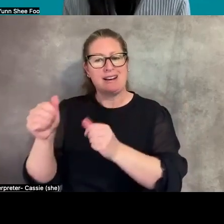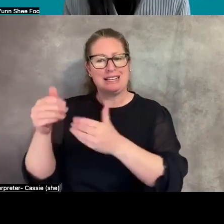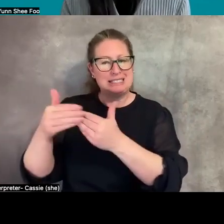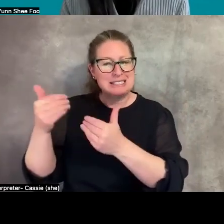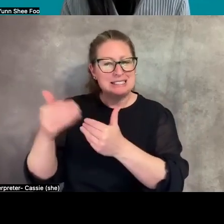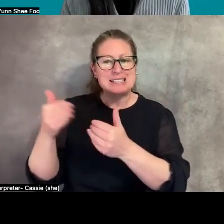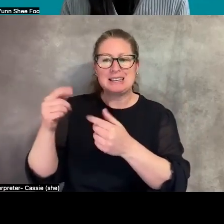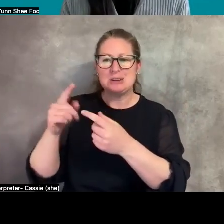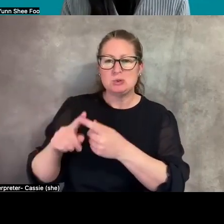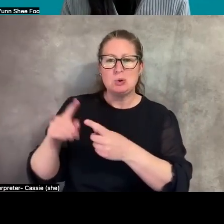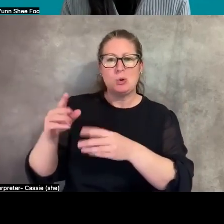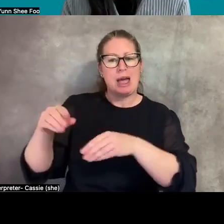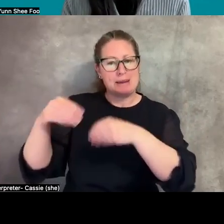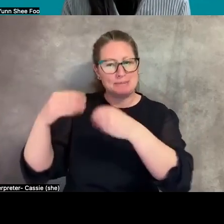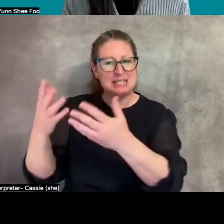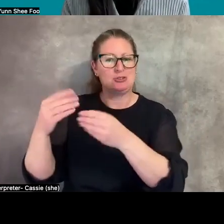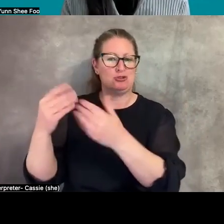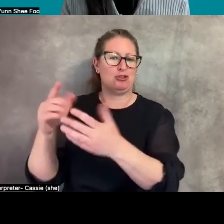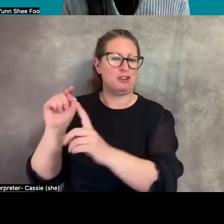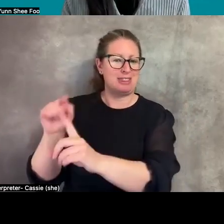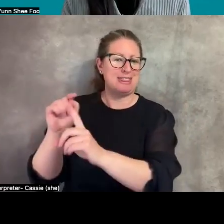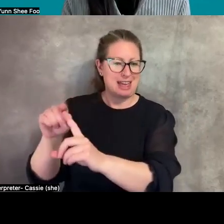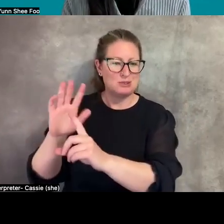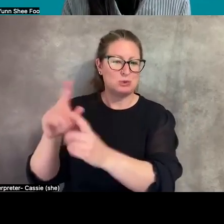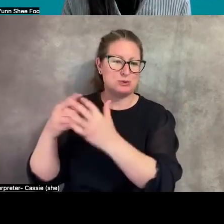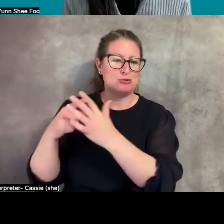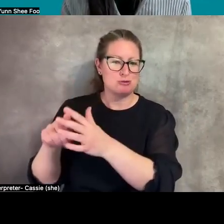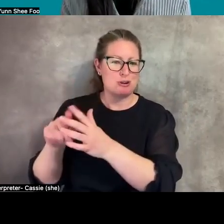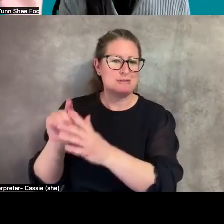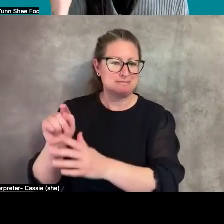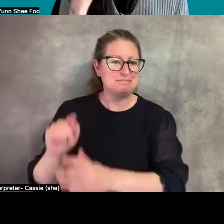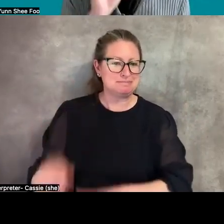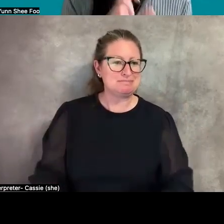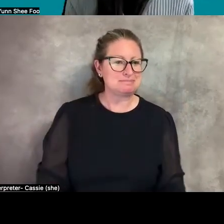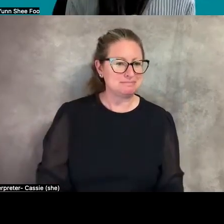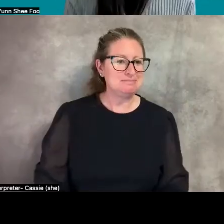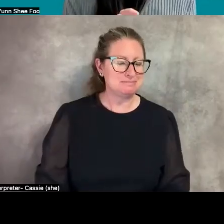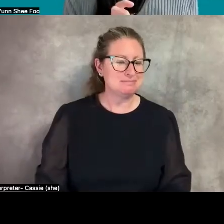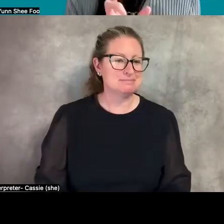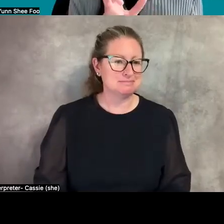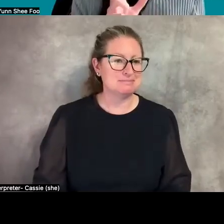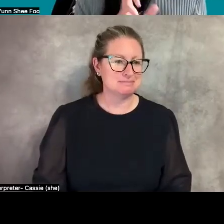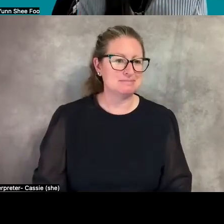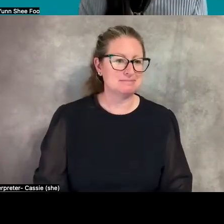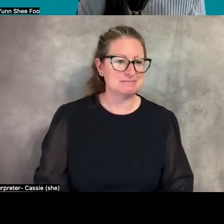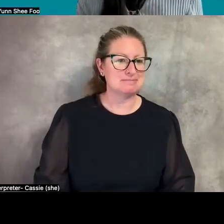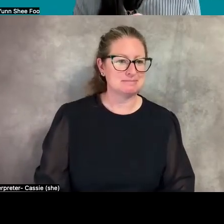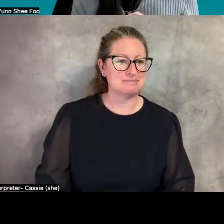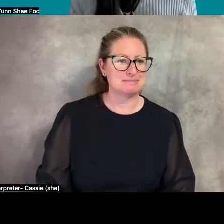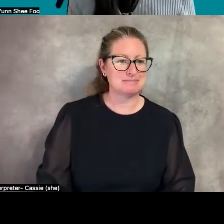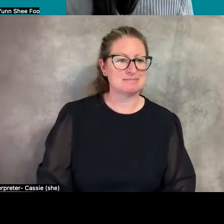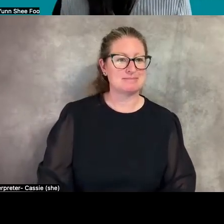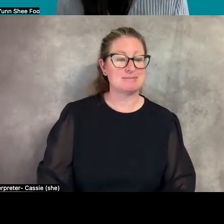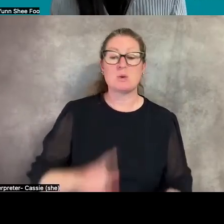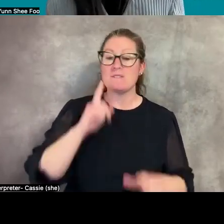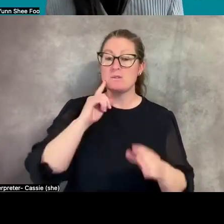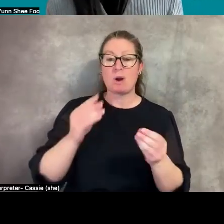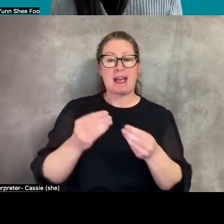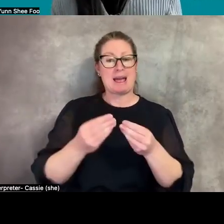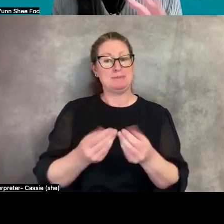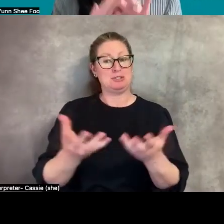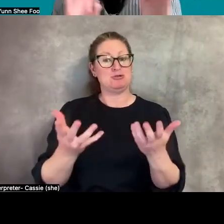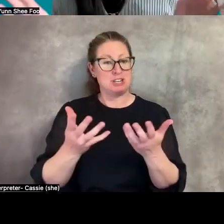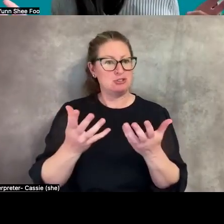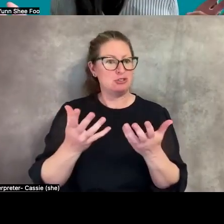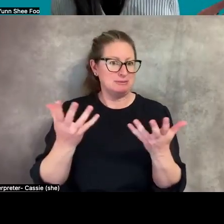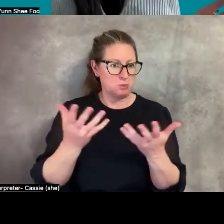continuous administration first. Next slide. So how does it look like on the administration capability?